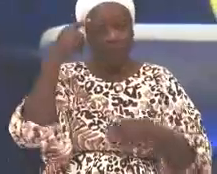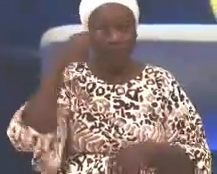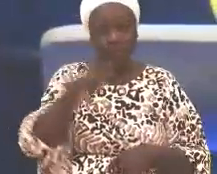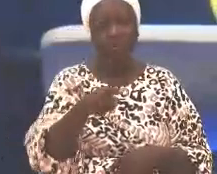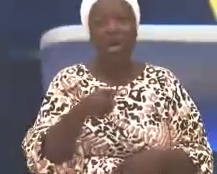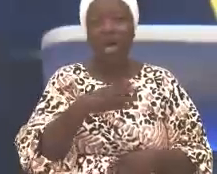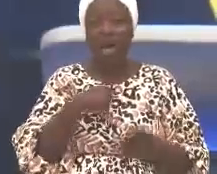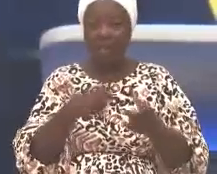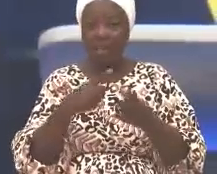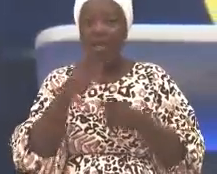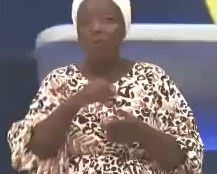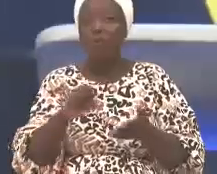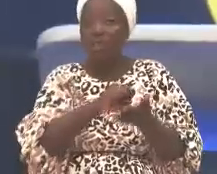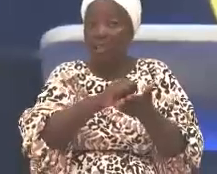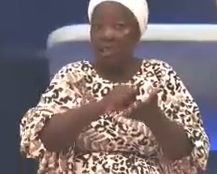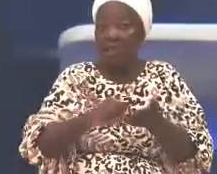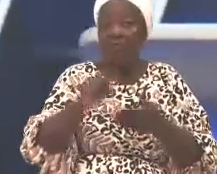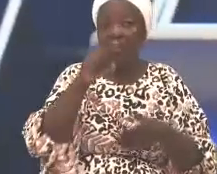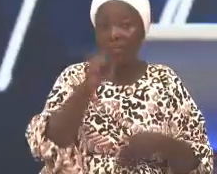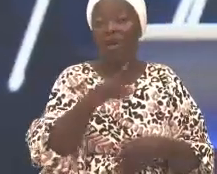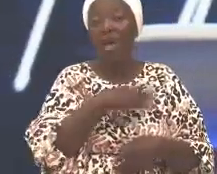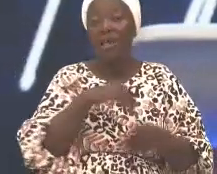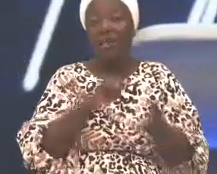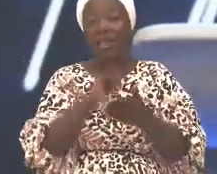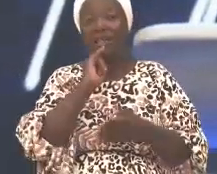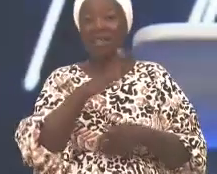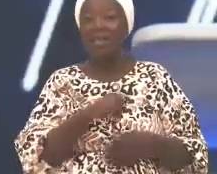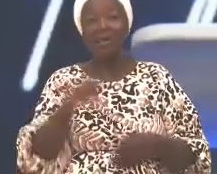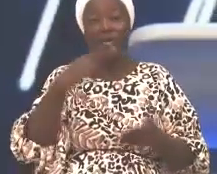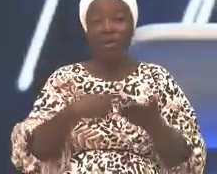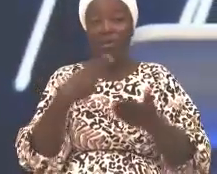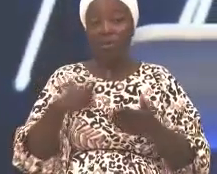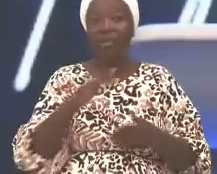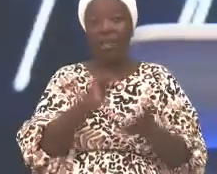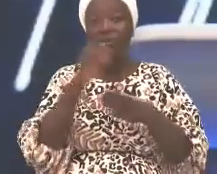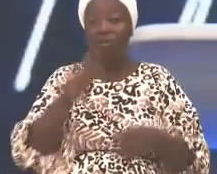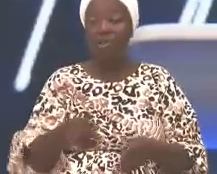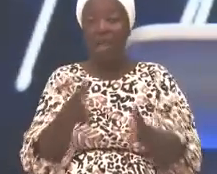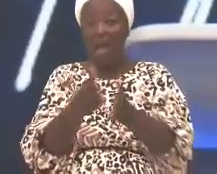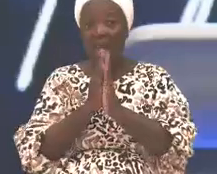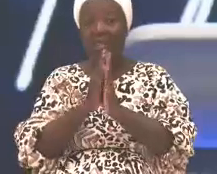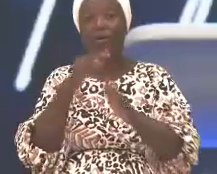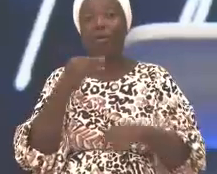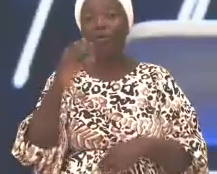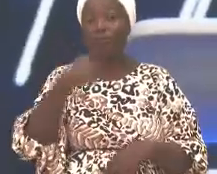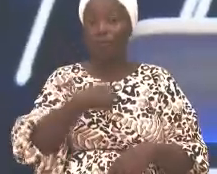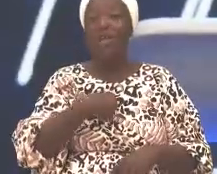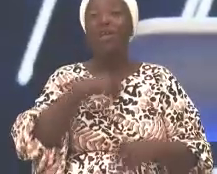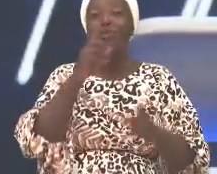will sanctify you. And that sanctification, you must inquire of me to do it for you.